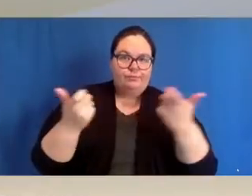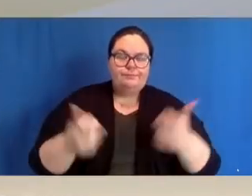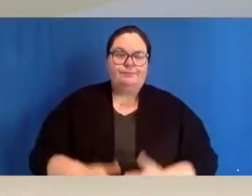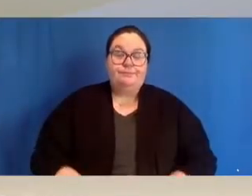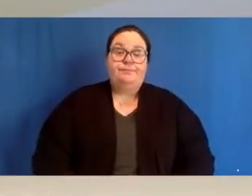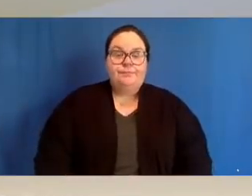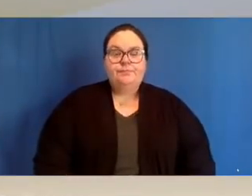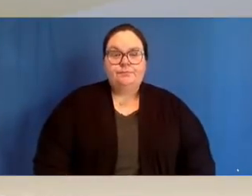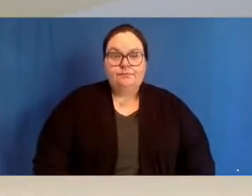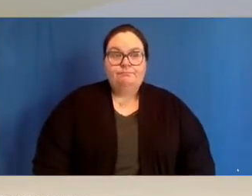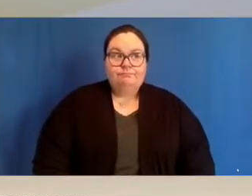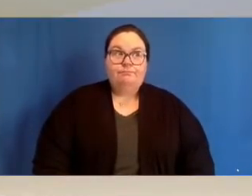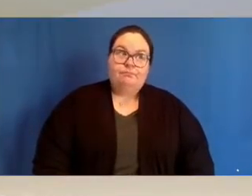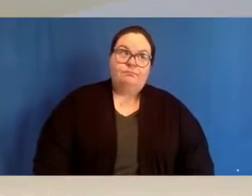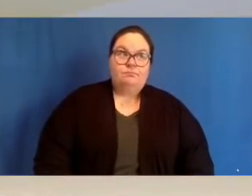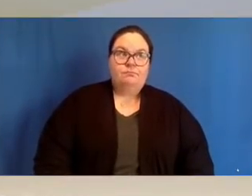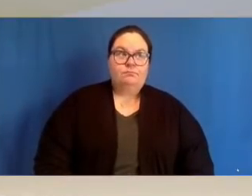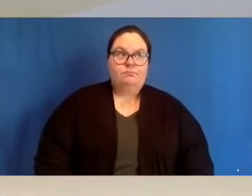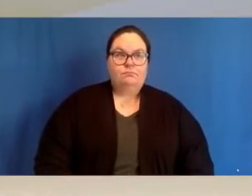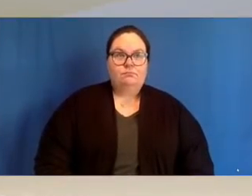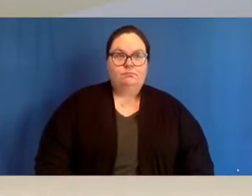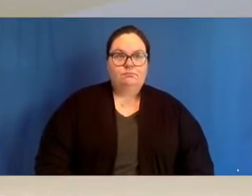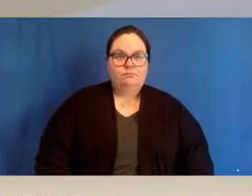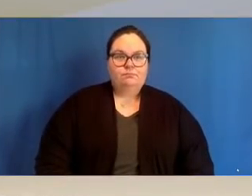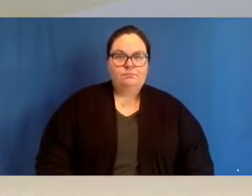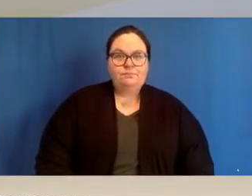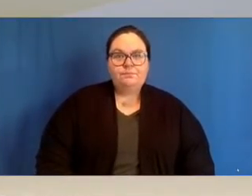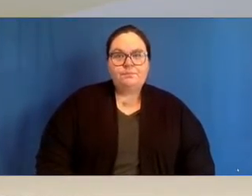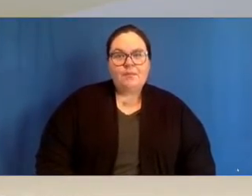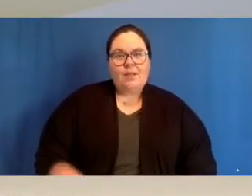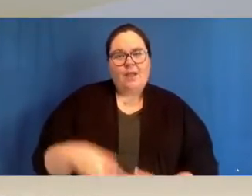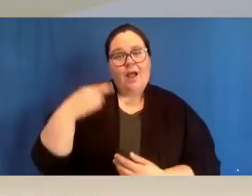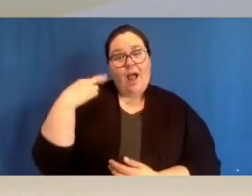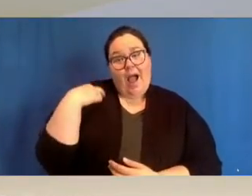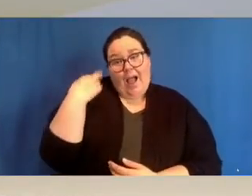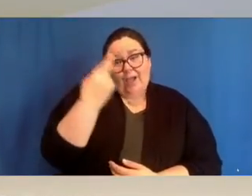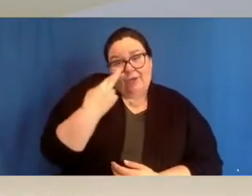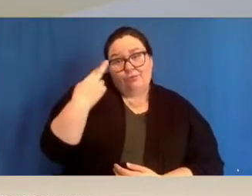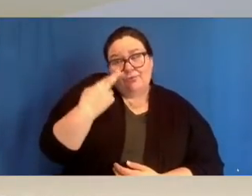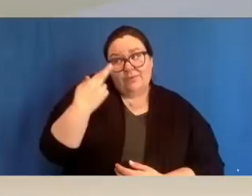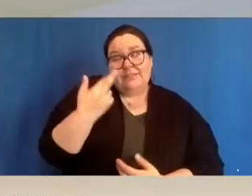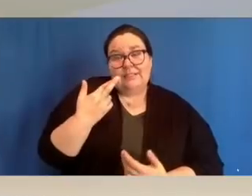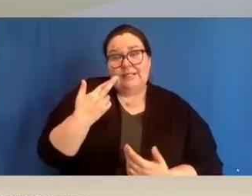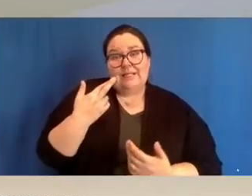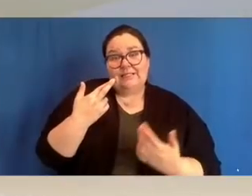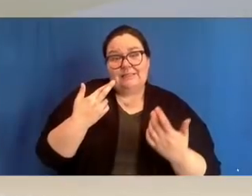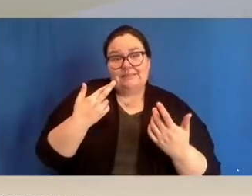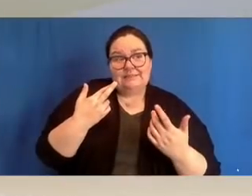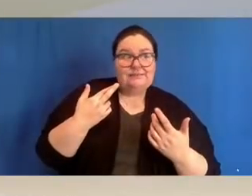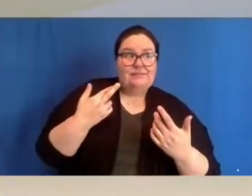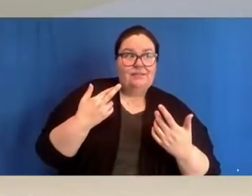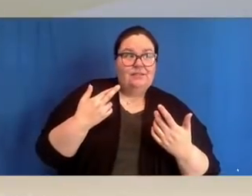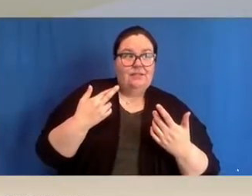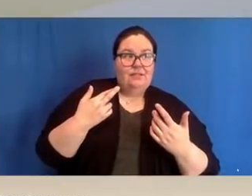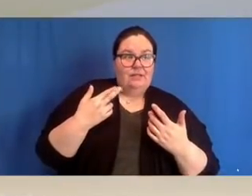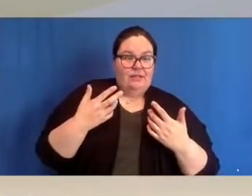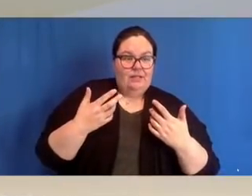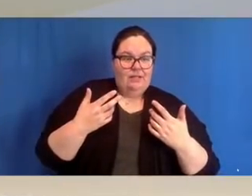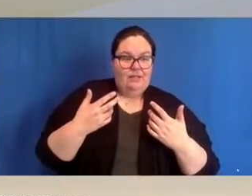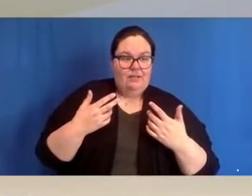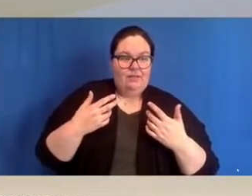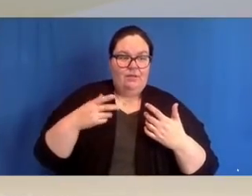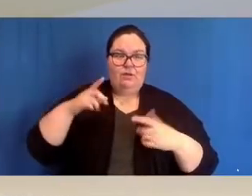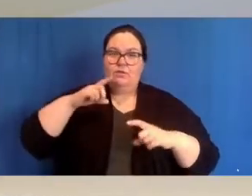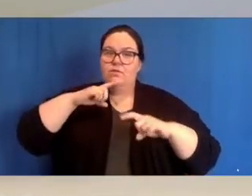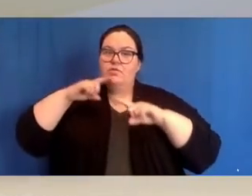that's, and those, I realize that although the order needs to